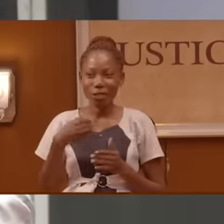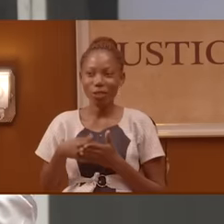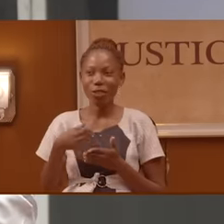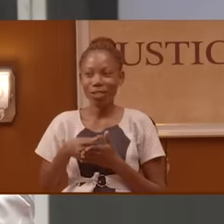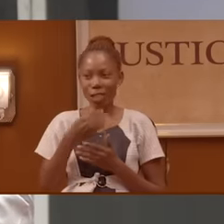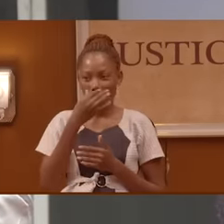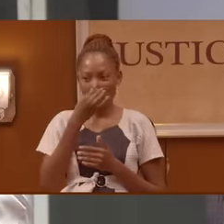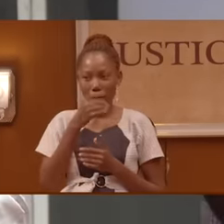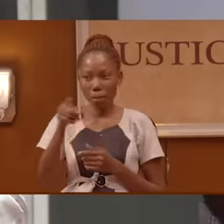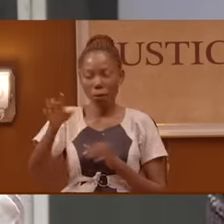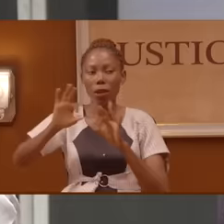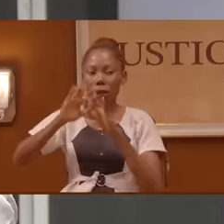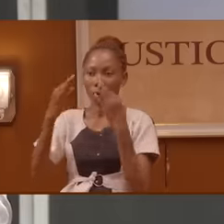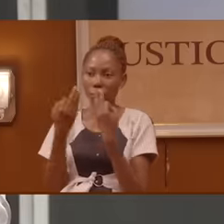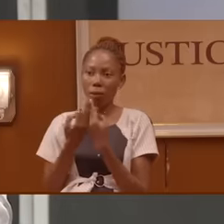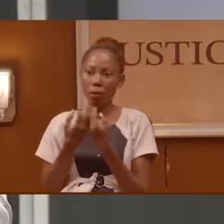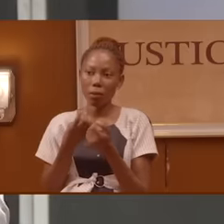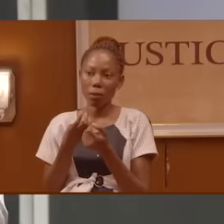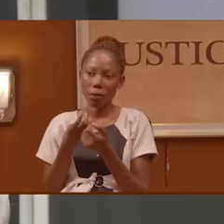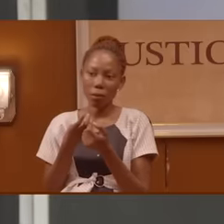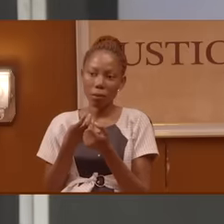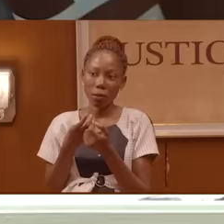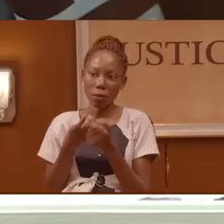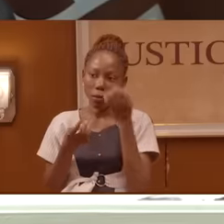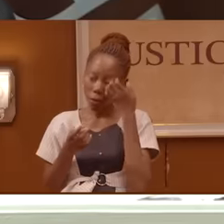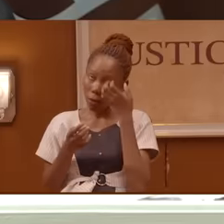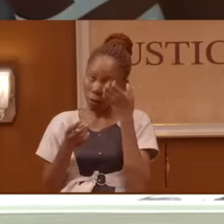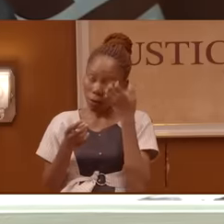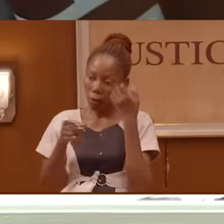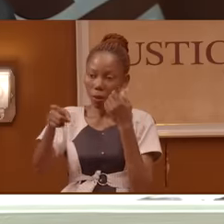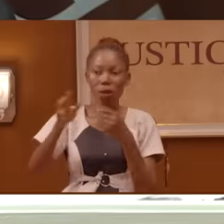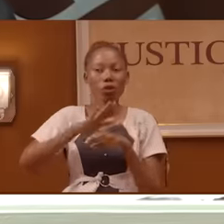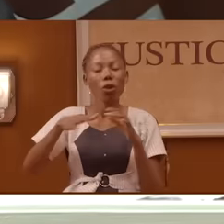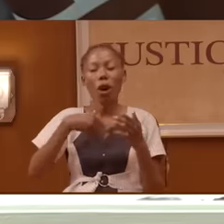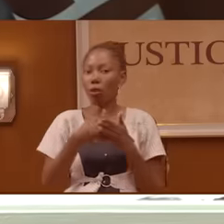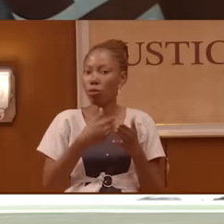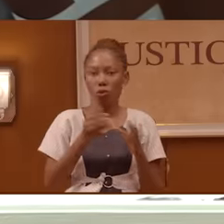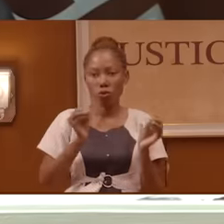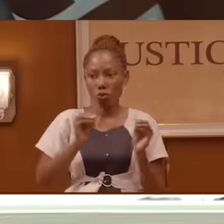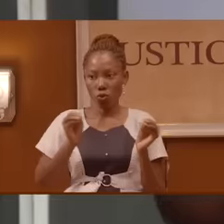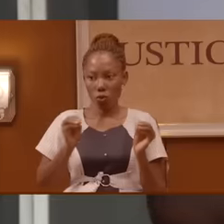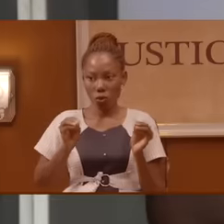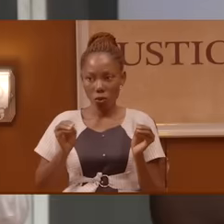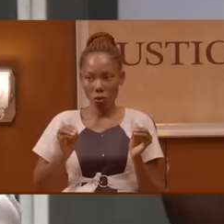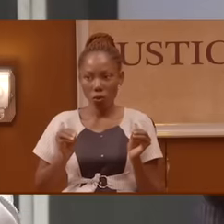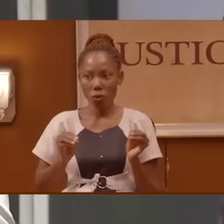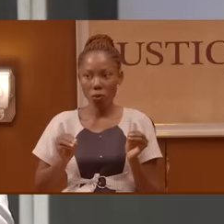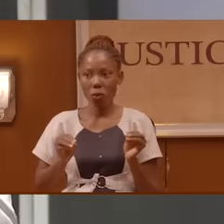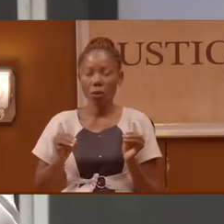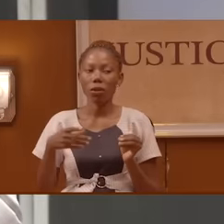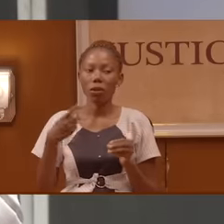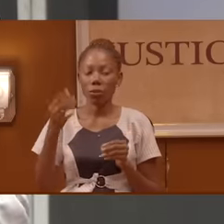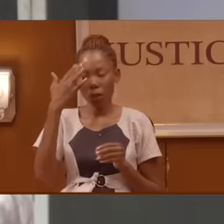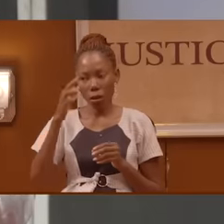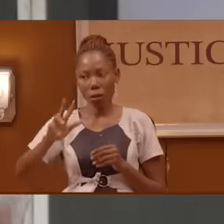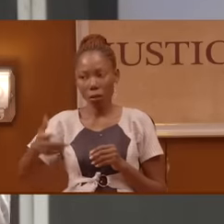You had money all this while. No, my family helped me. Okay. I don't have money because money. At that time I wasn't even working. The third child too is operation.